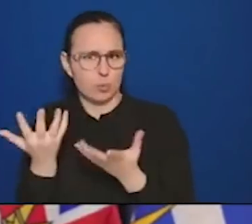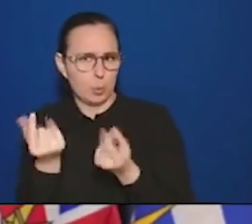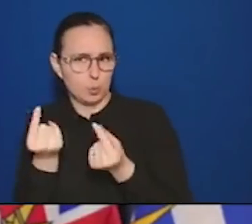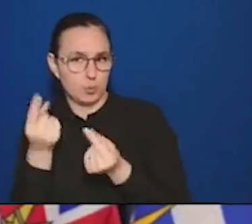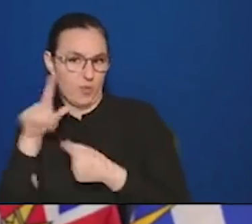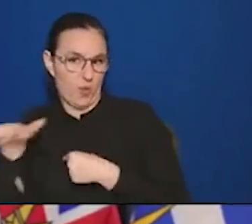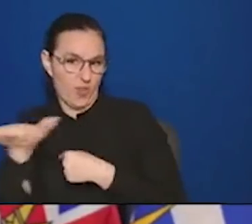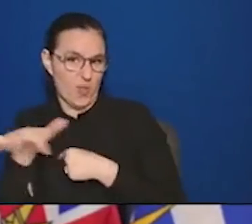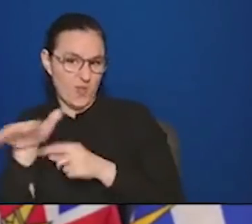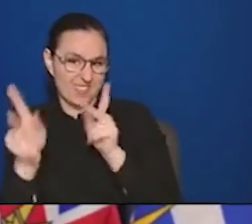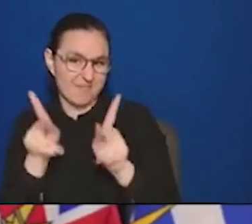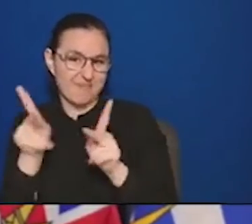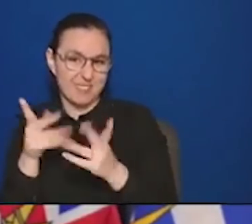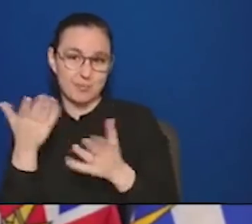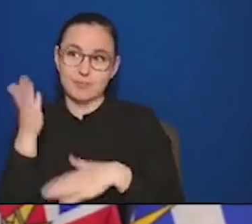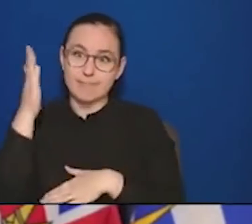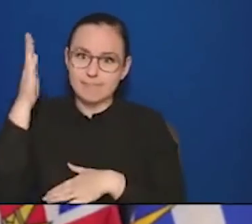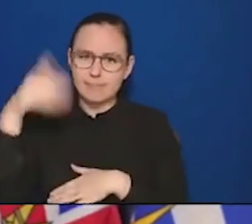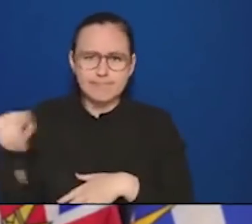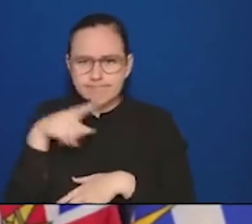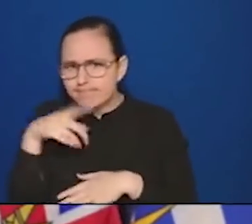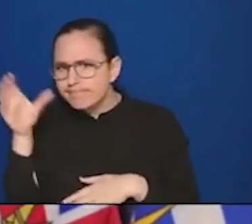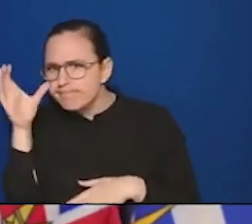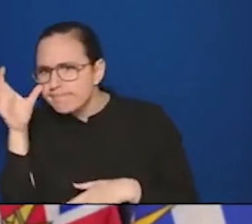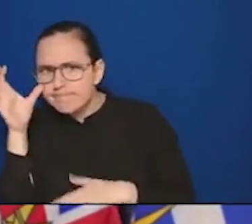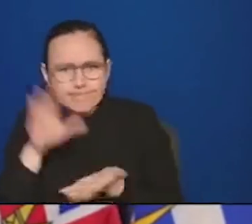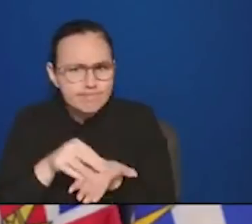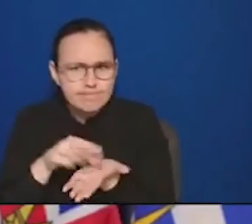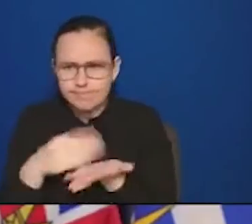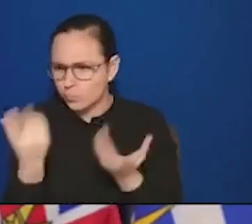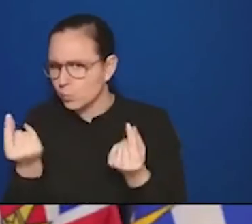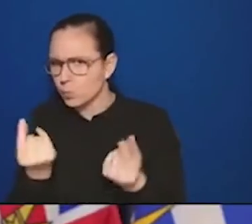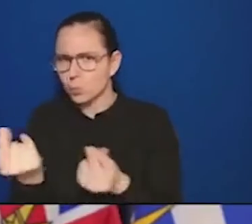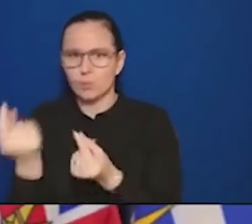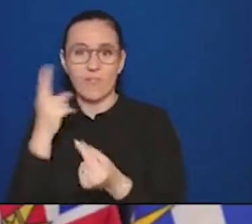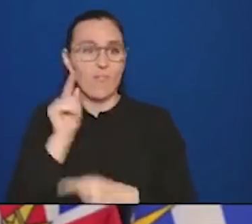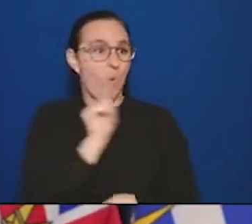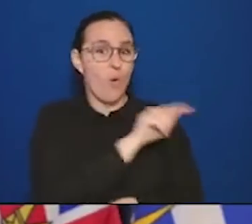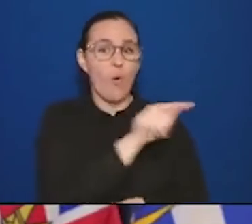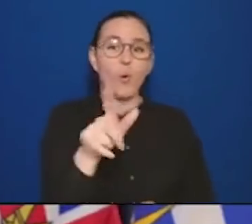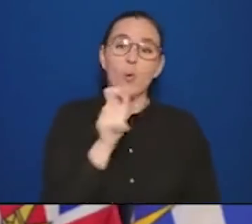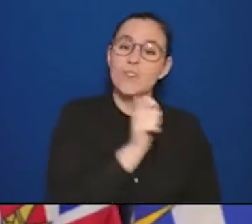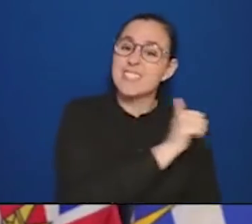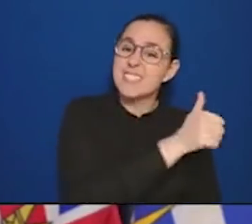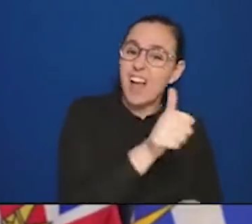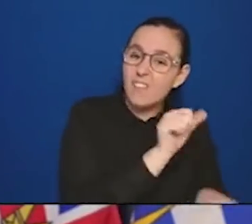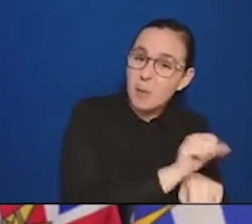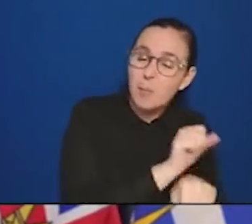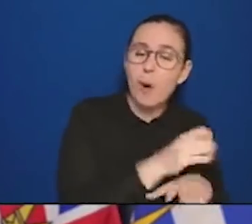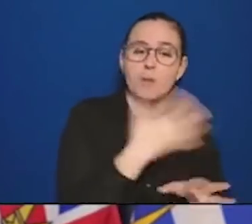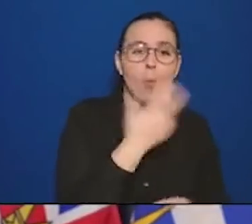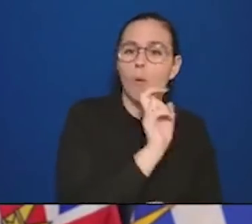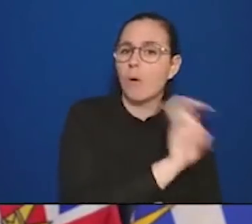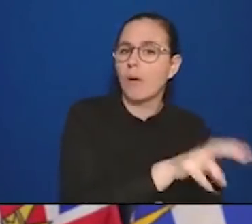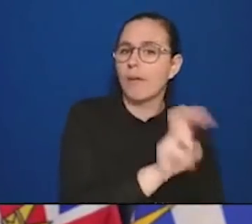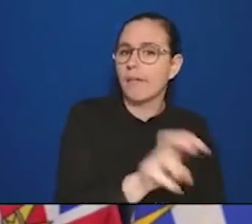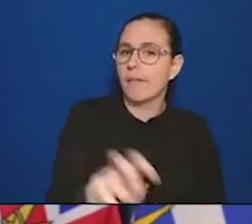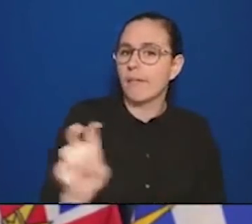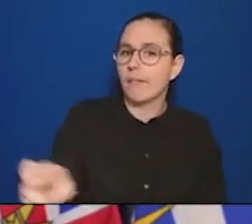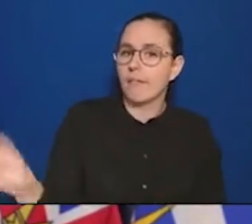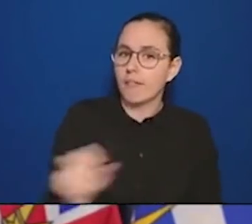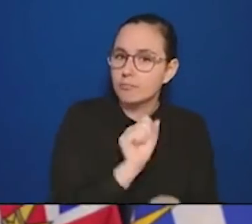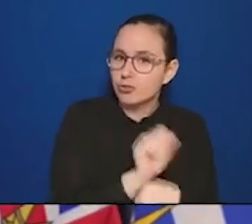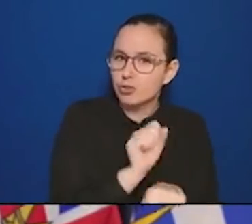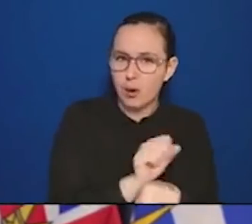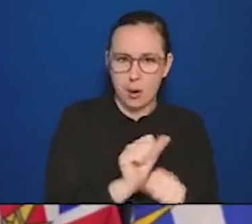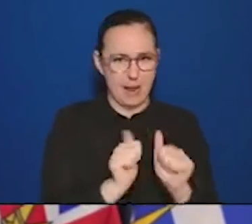How do we deal with those workers who are employed in that industry, in that sector, what coverage they have now, and how do we